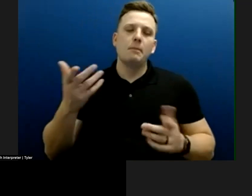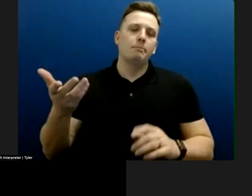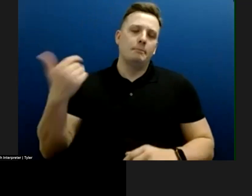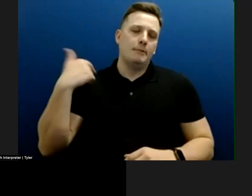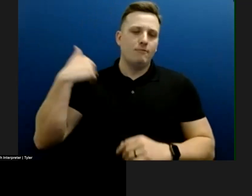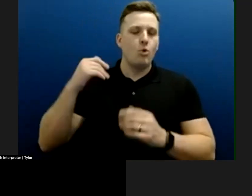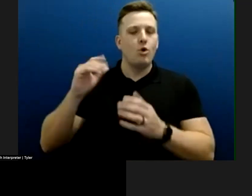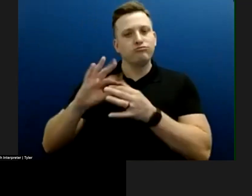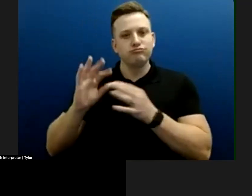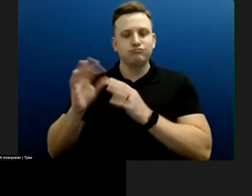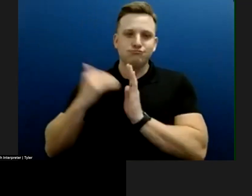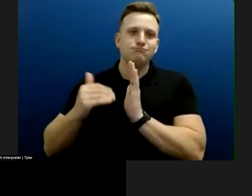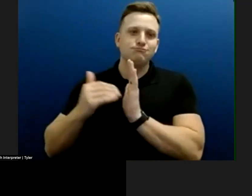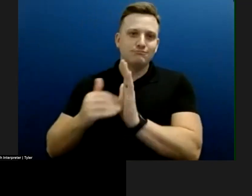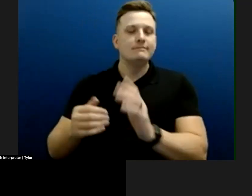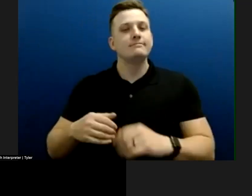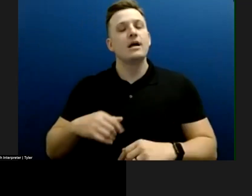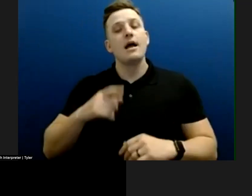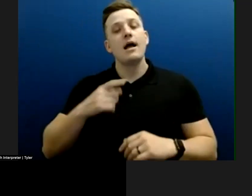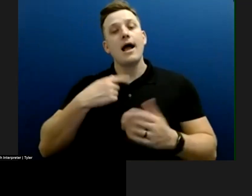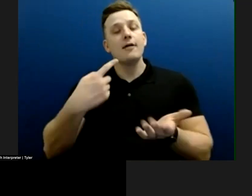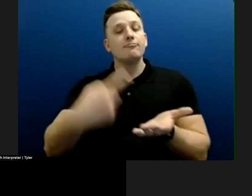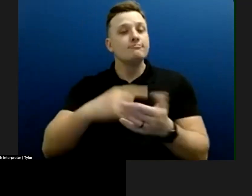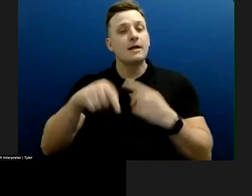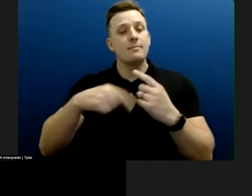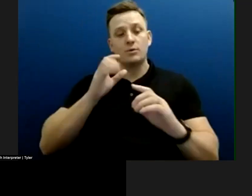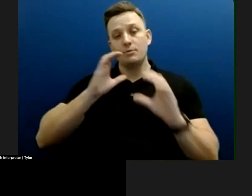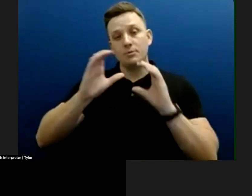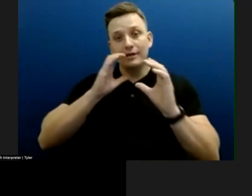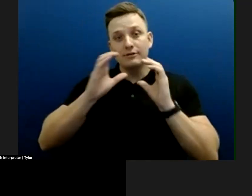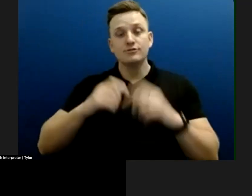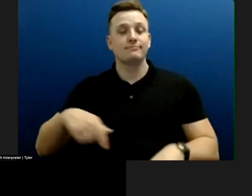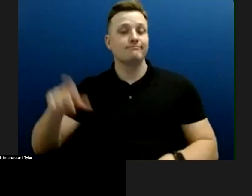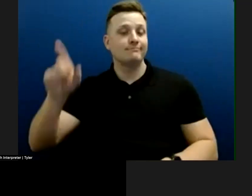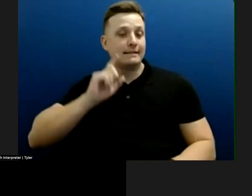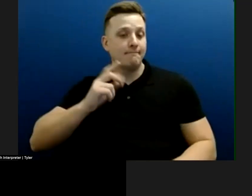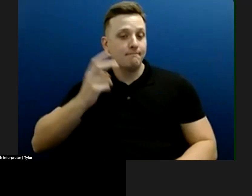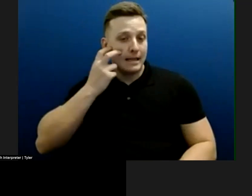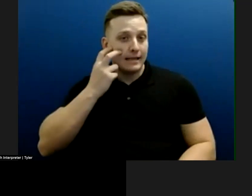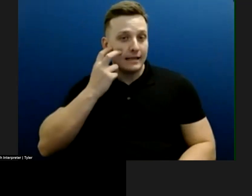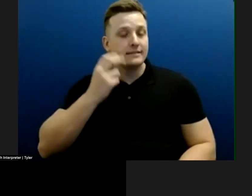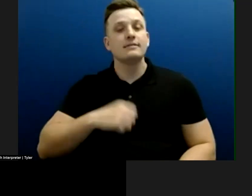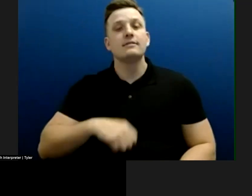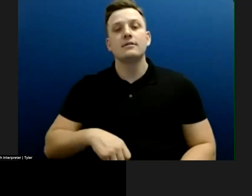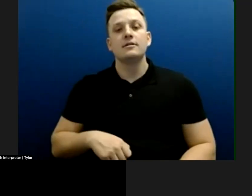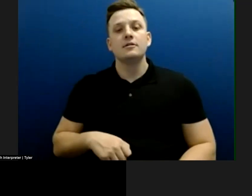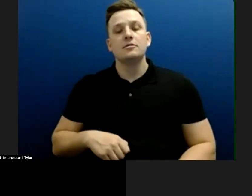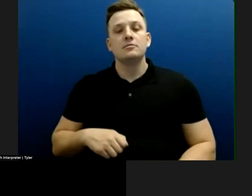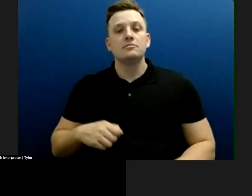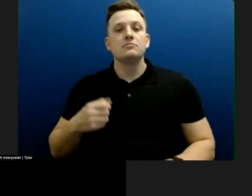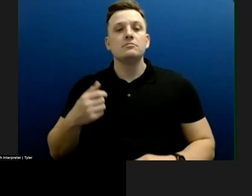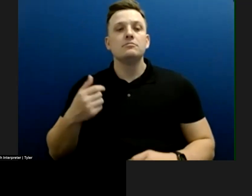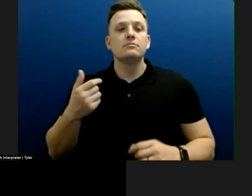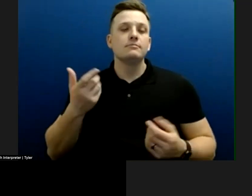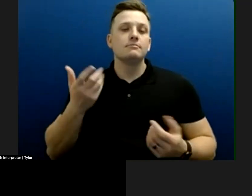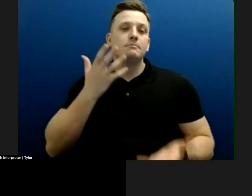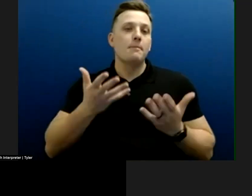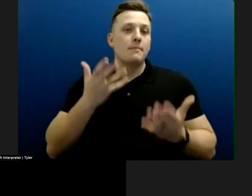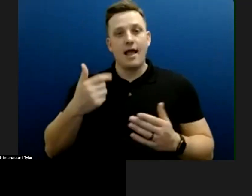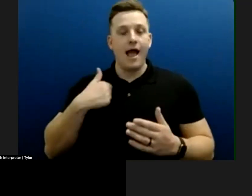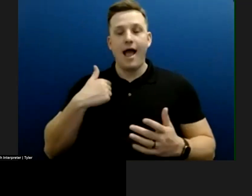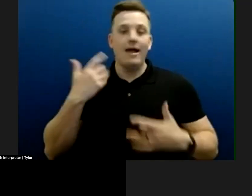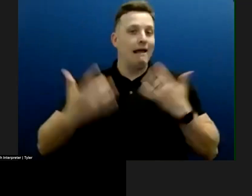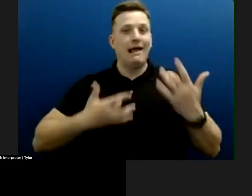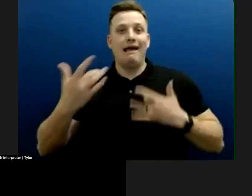start talking about communication and deafblindness, I may begin to get excited